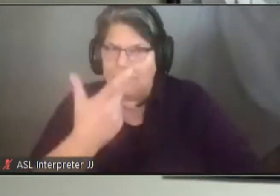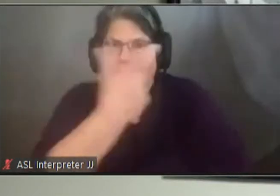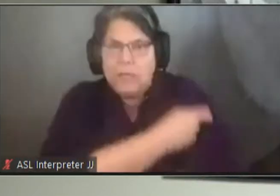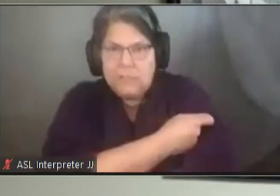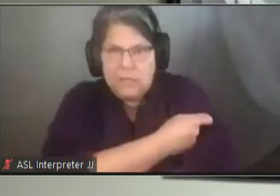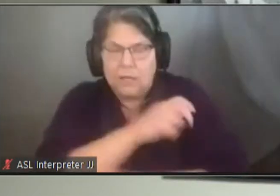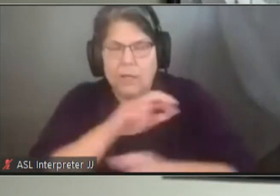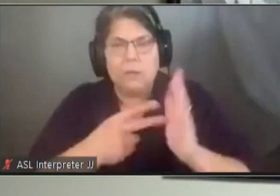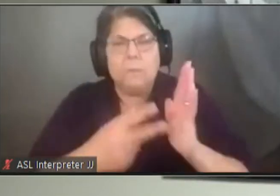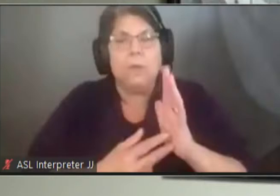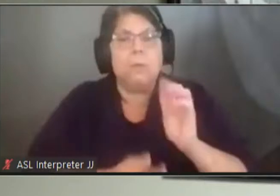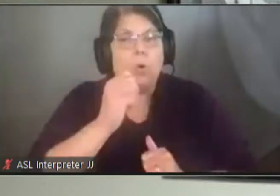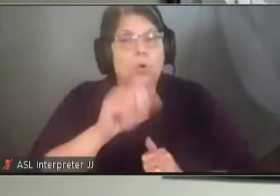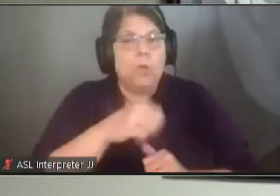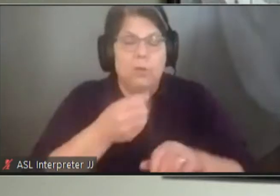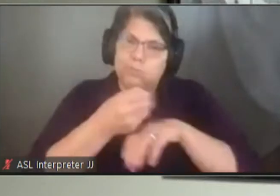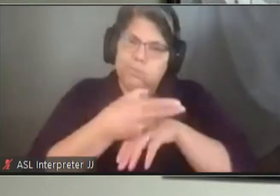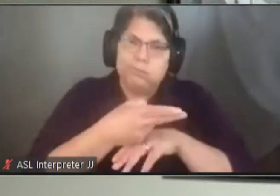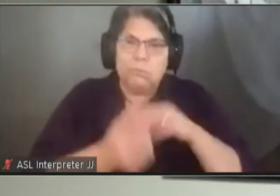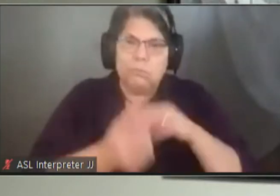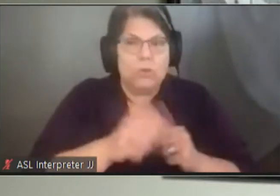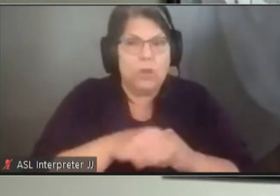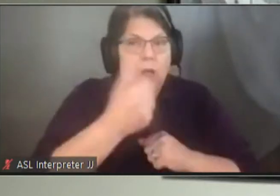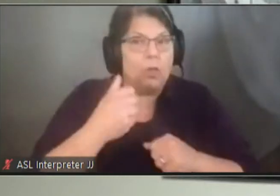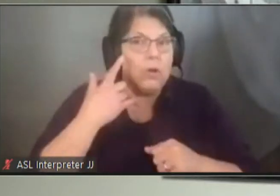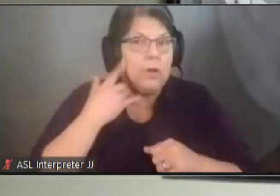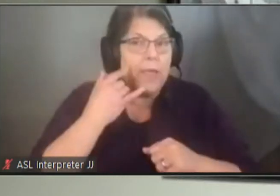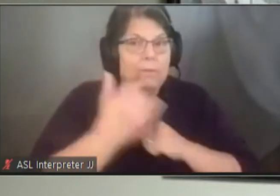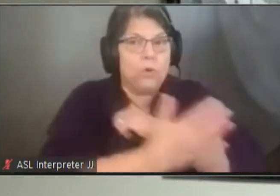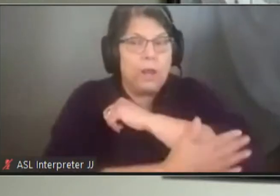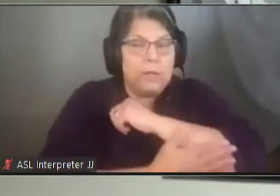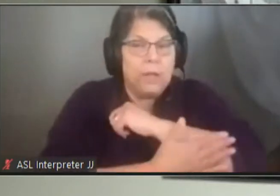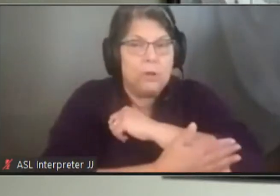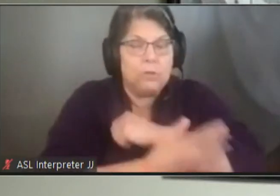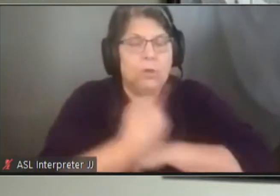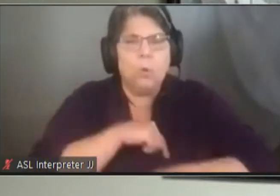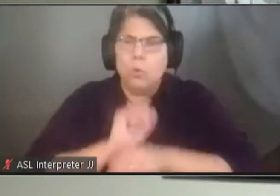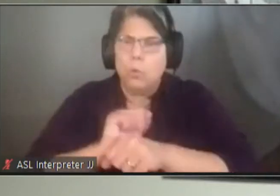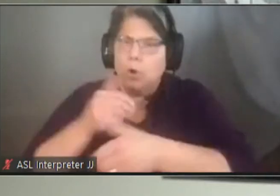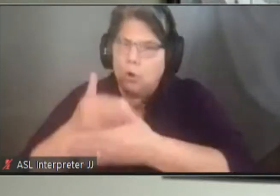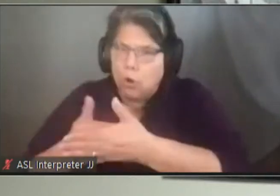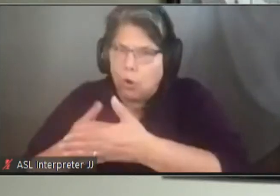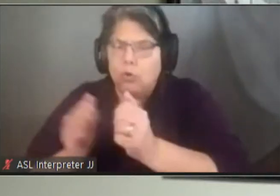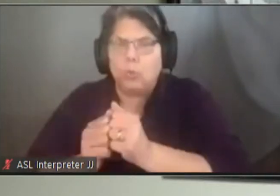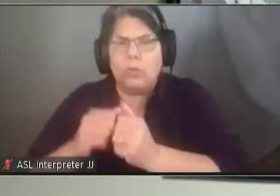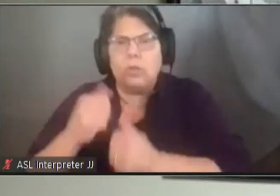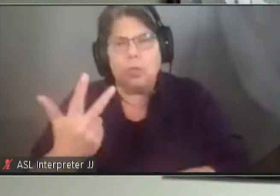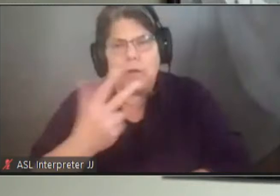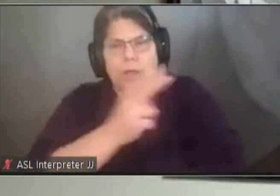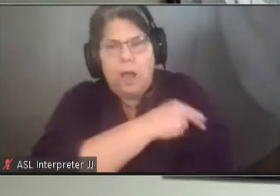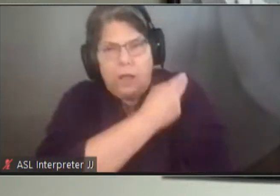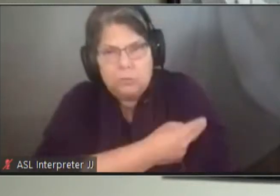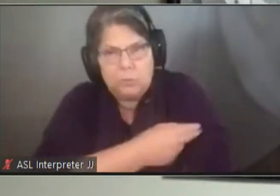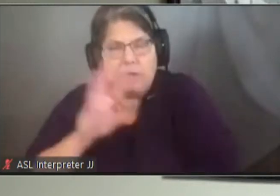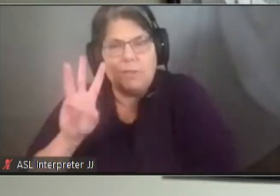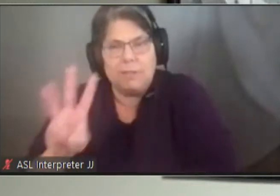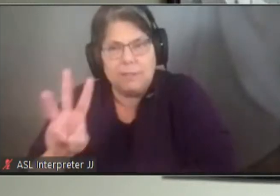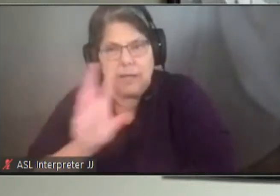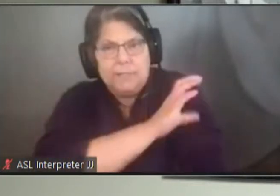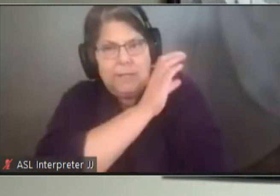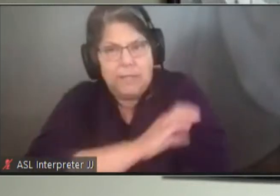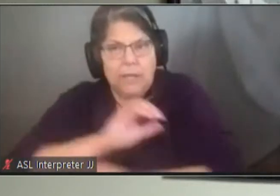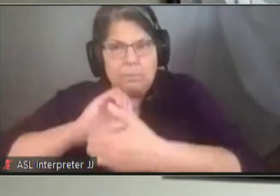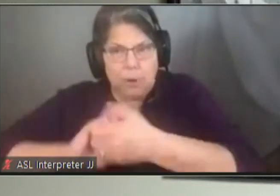most of the other California counties. We are working closely with our partners, 3 hospitals, 6 clinic partners in the city of